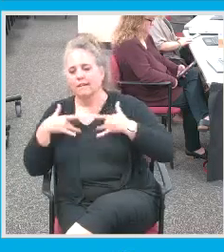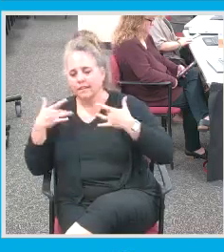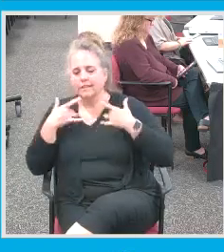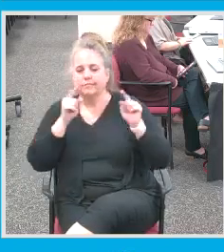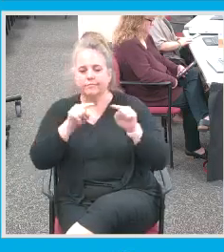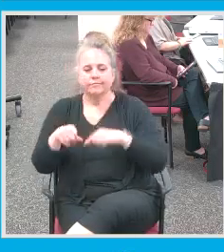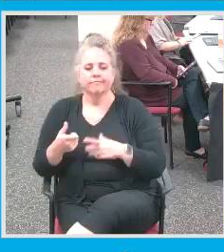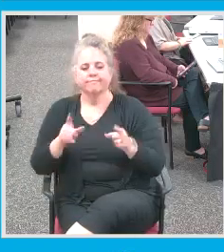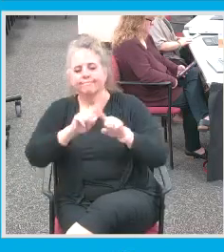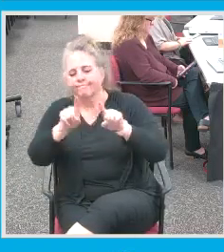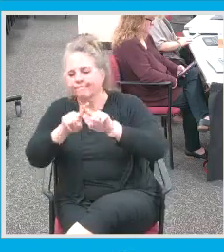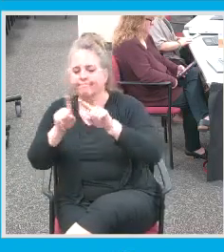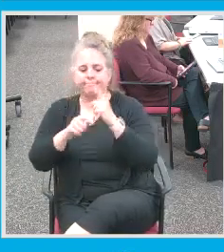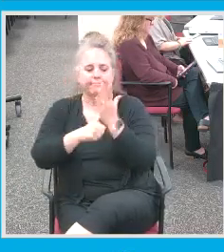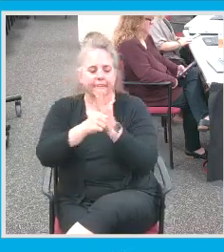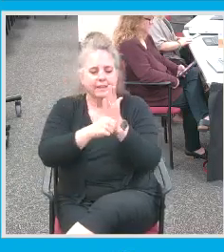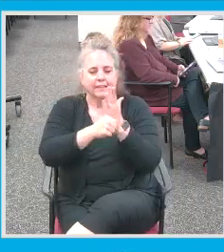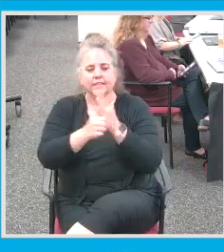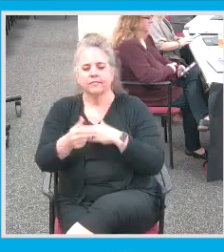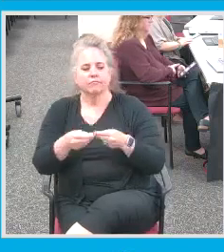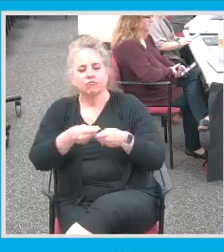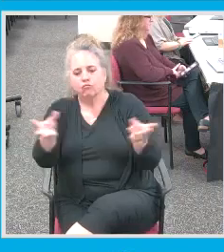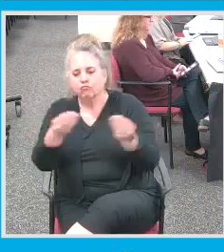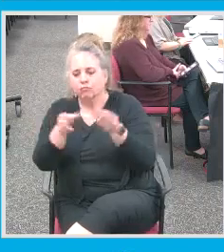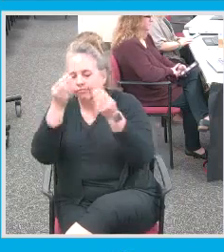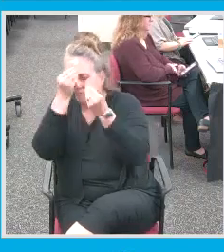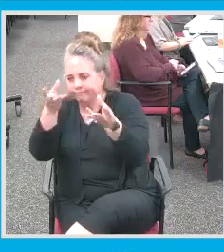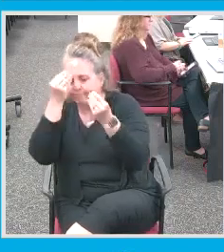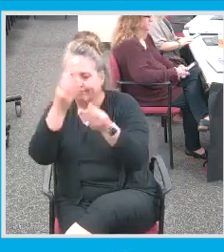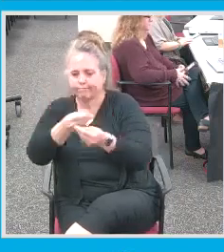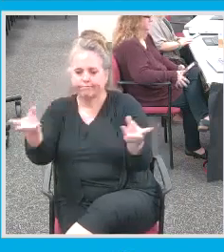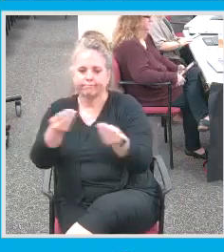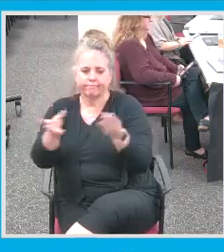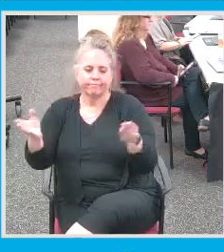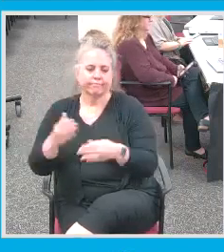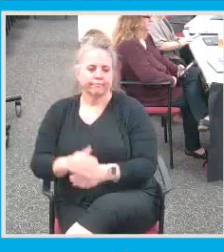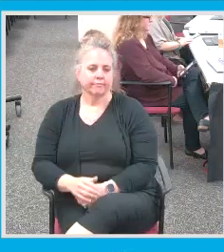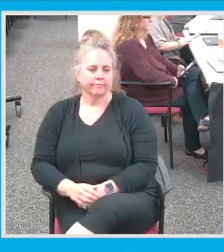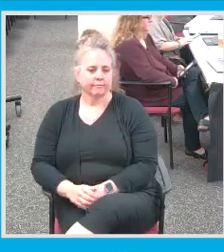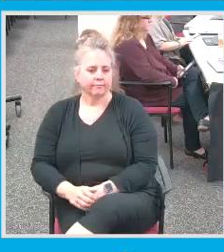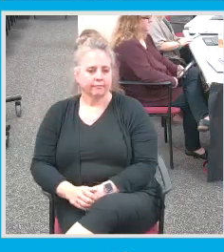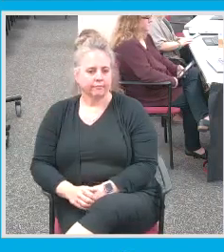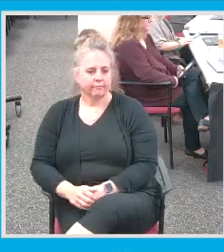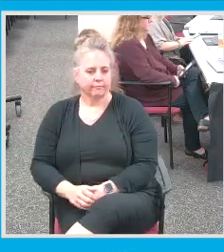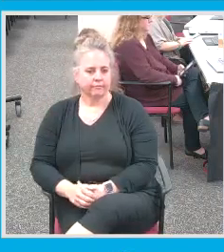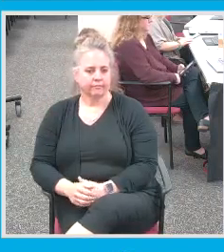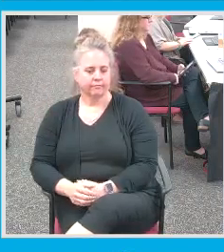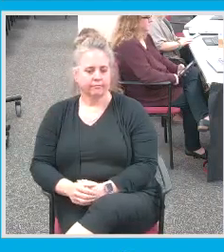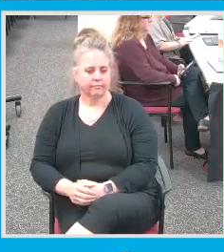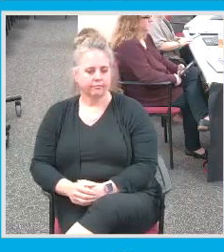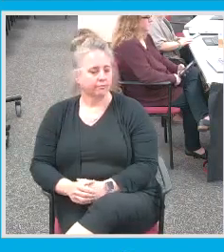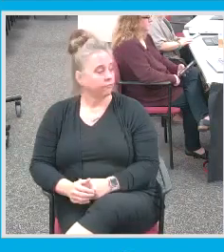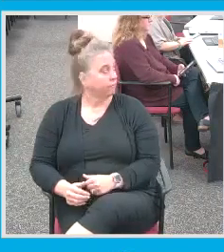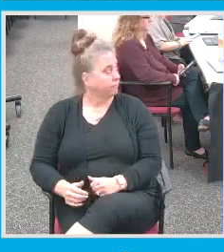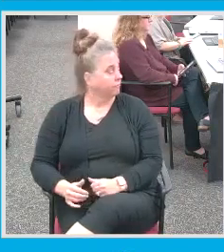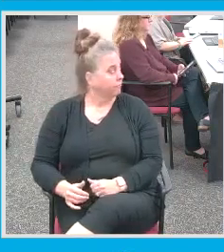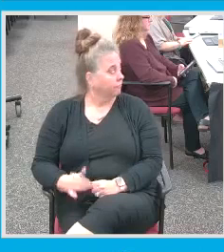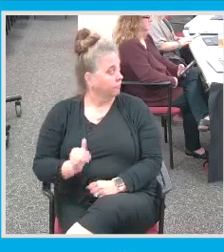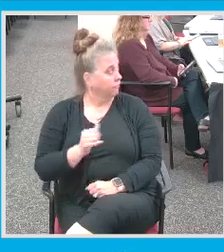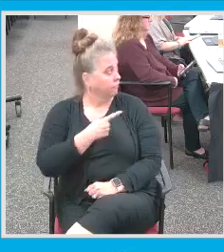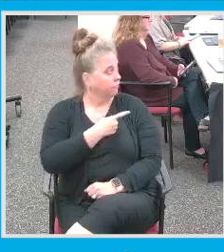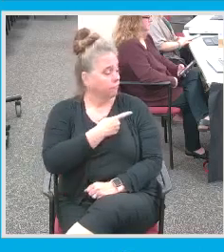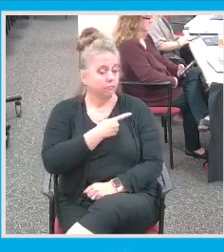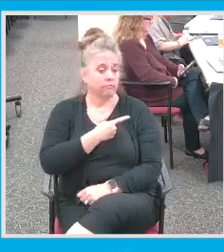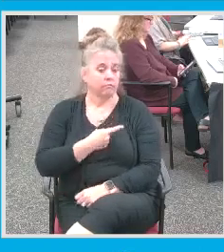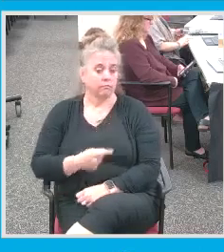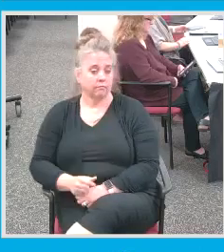gave you are the outreach materials that we hand out, and then we just like to set these out in places. So I like to take them to baseball games